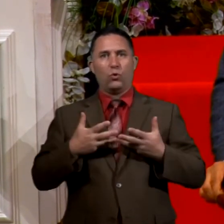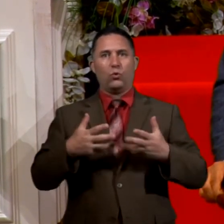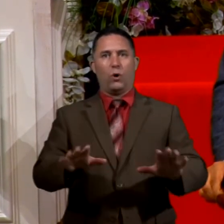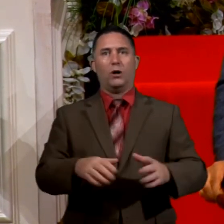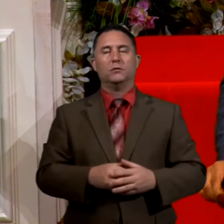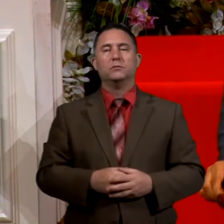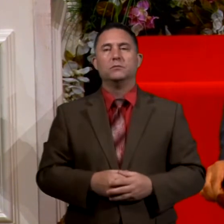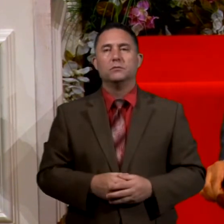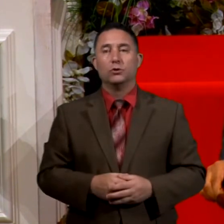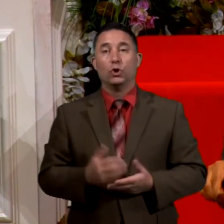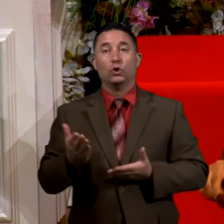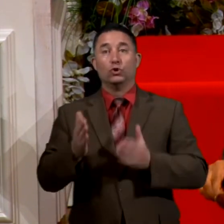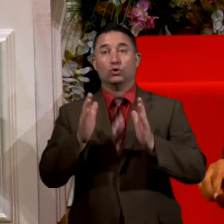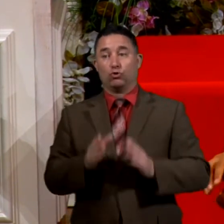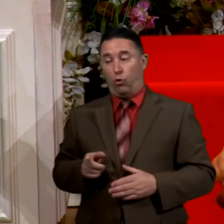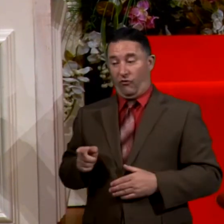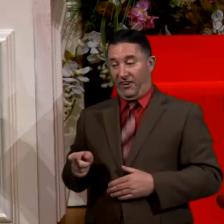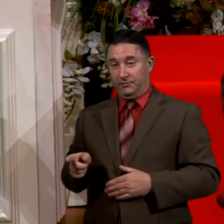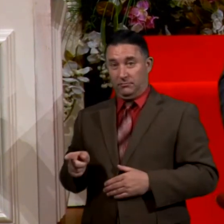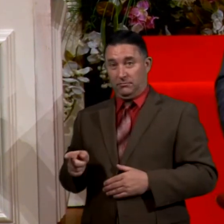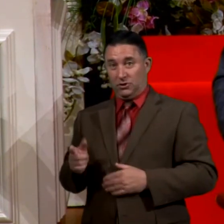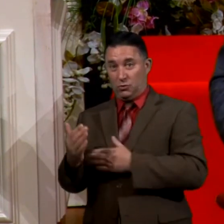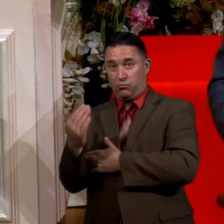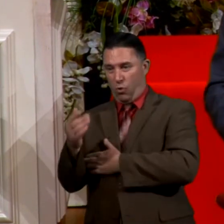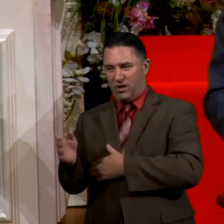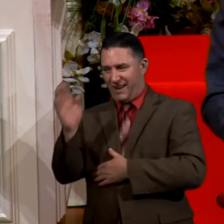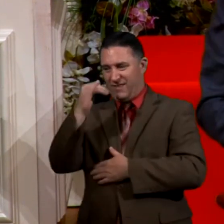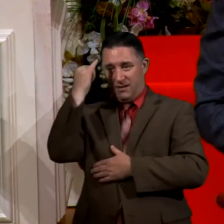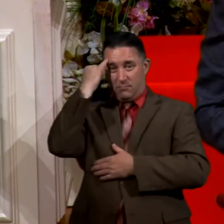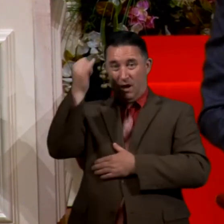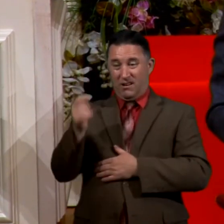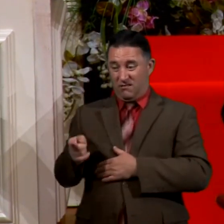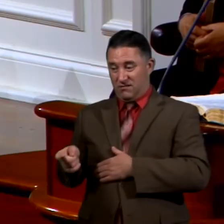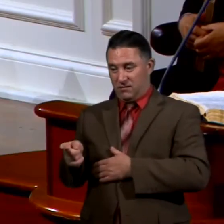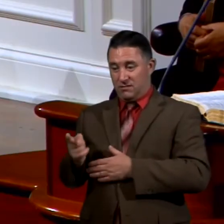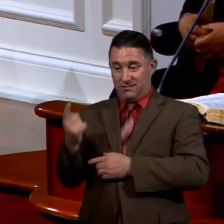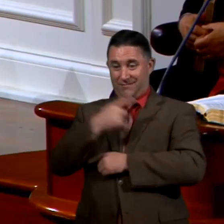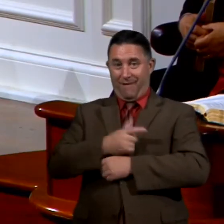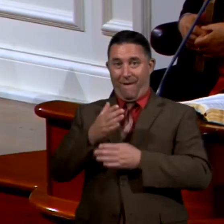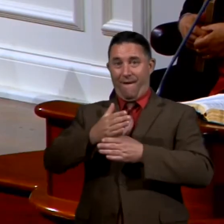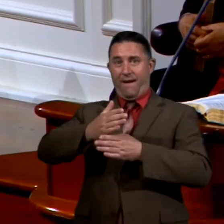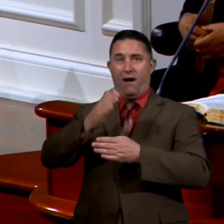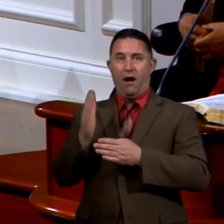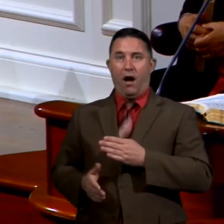I'm sure that servant that morning never dreamed that he would end the day